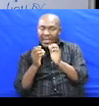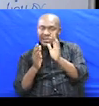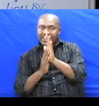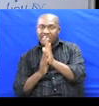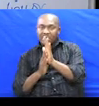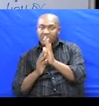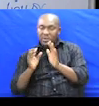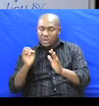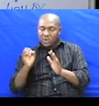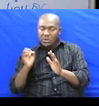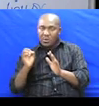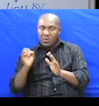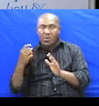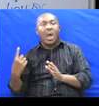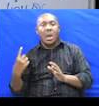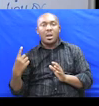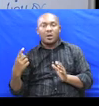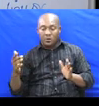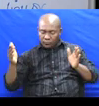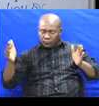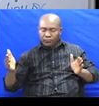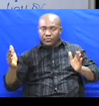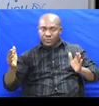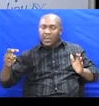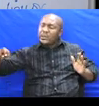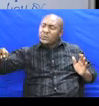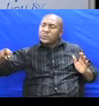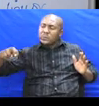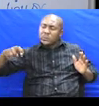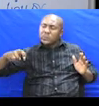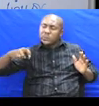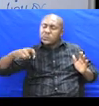1895 and completed in the year